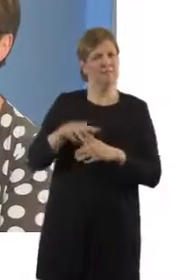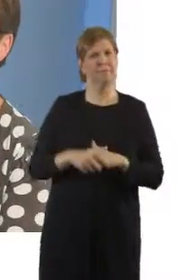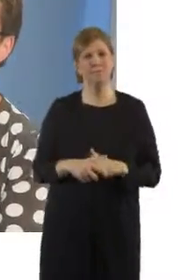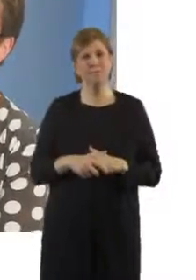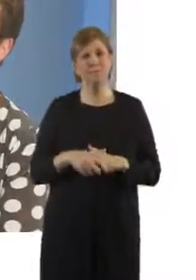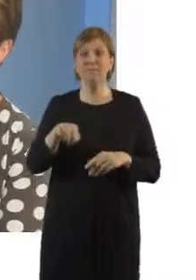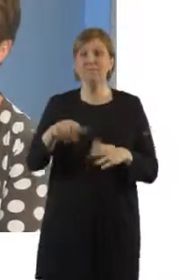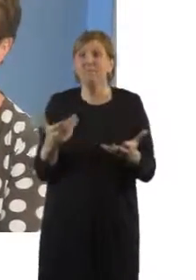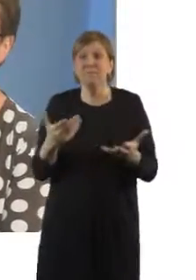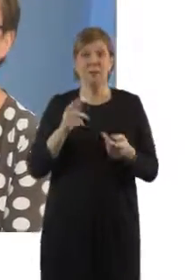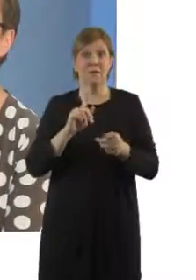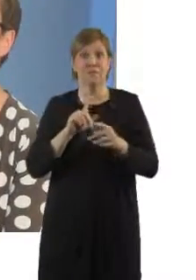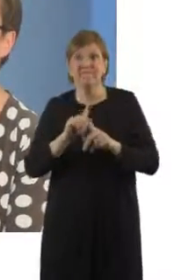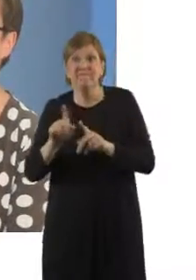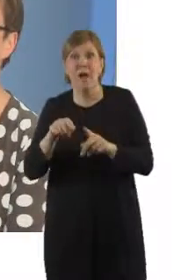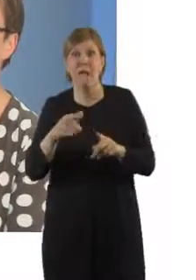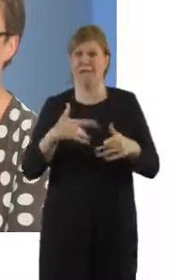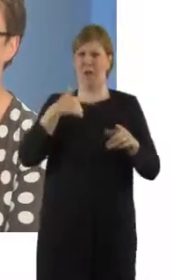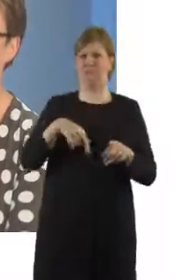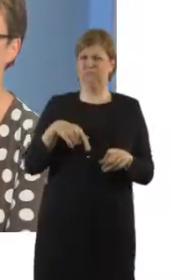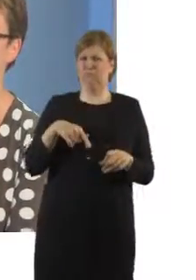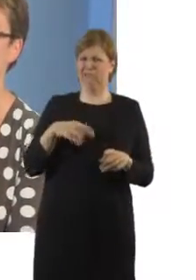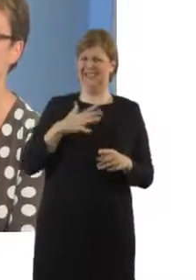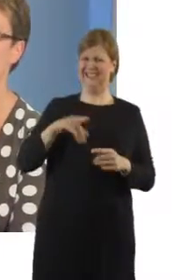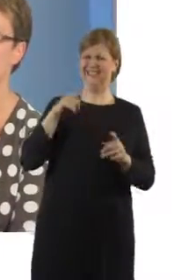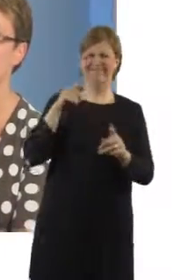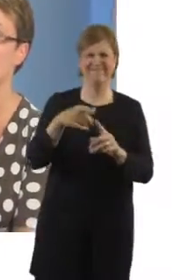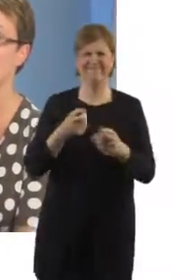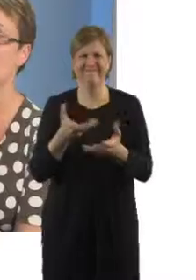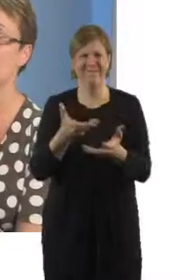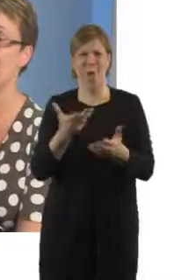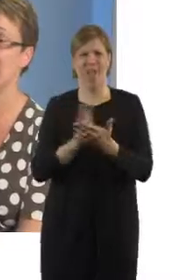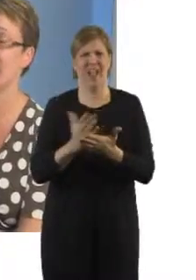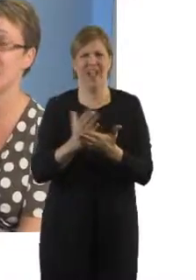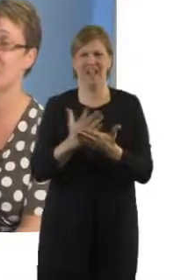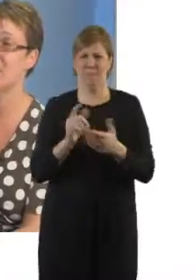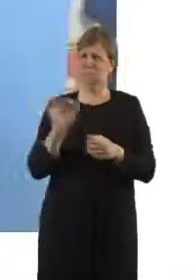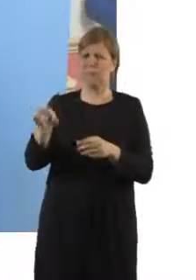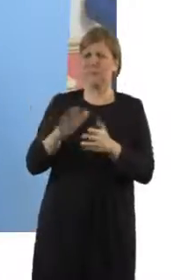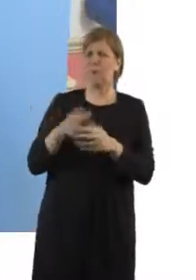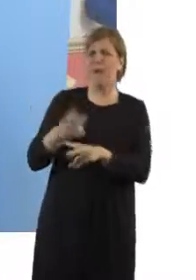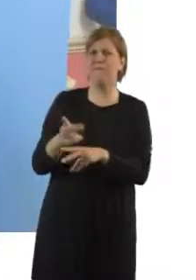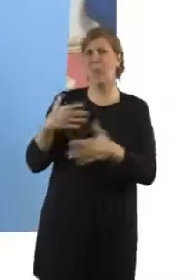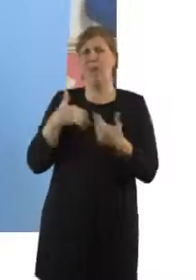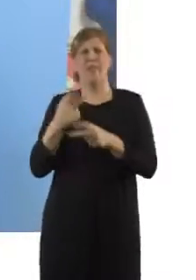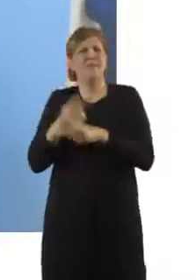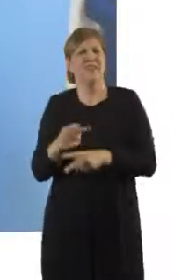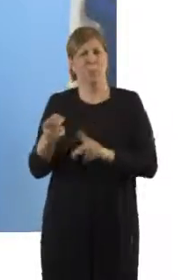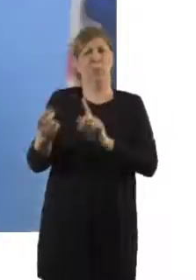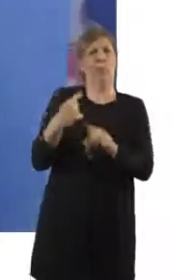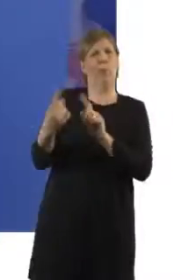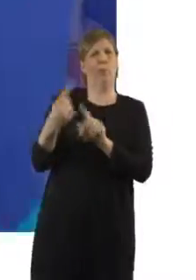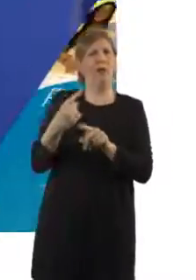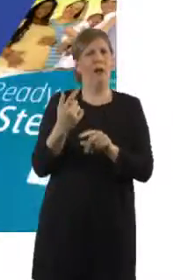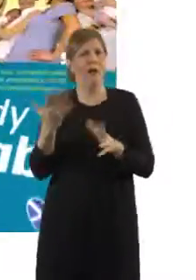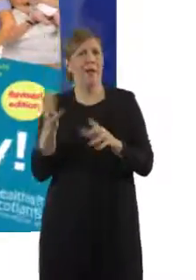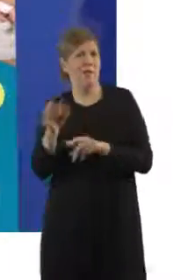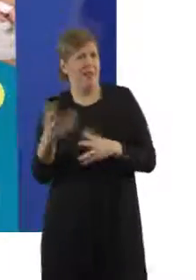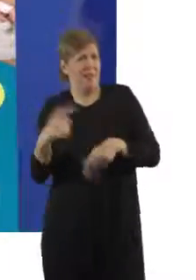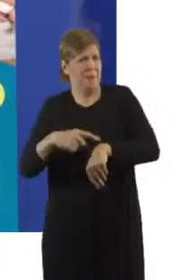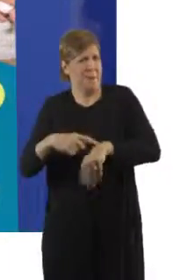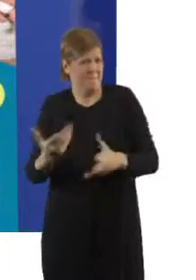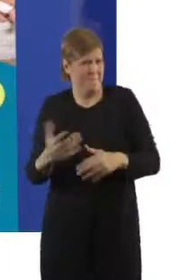point out or she's not sure of, then the midwives and health visitors are there to answer questions at any time. So, just to recap, Ready Steady